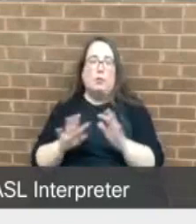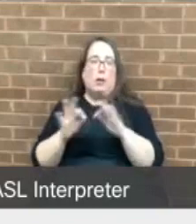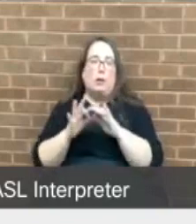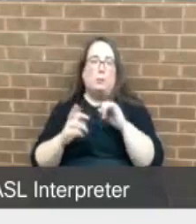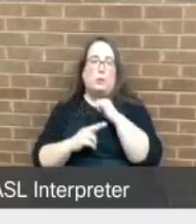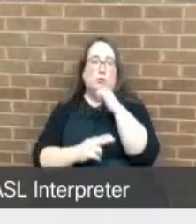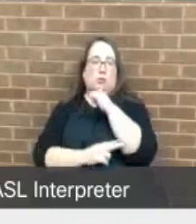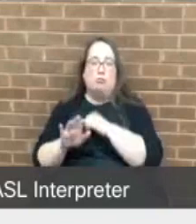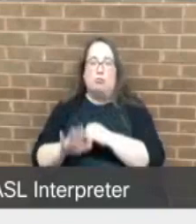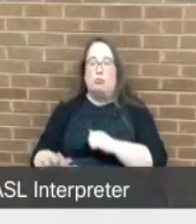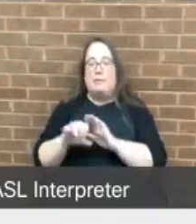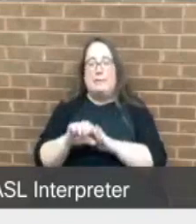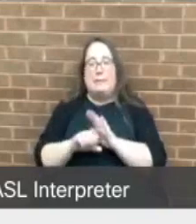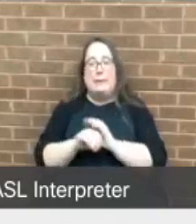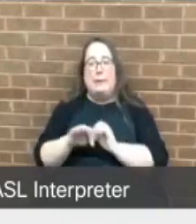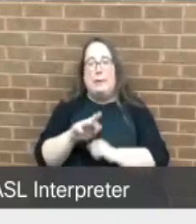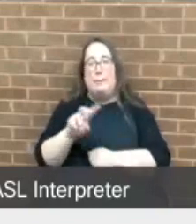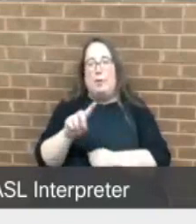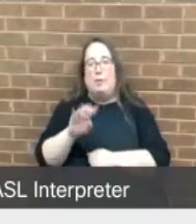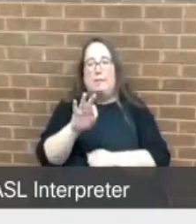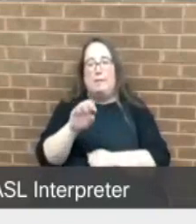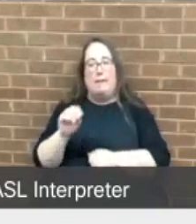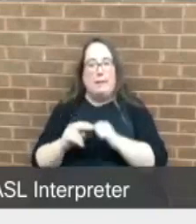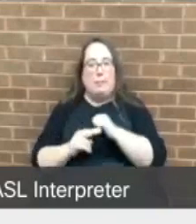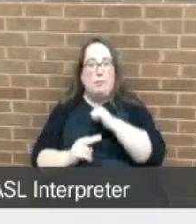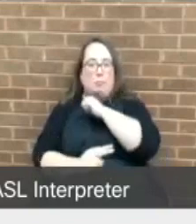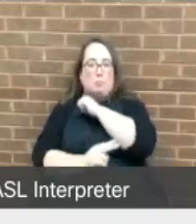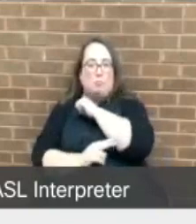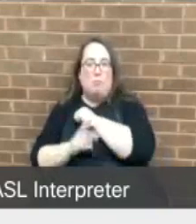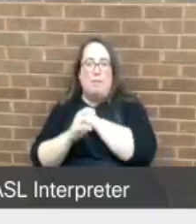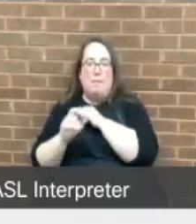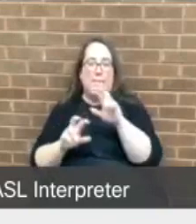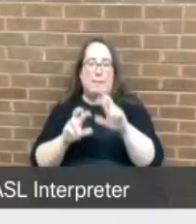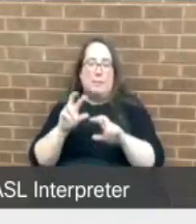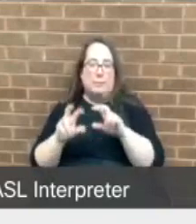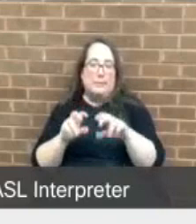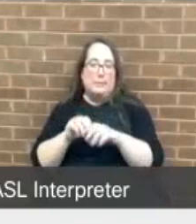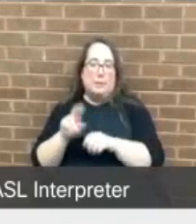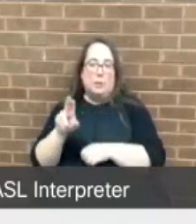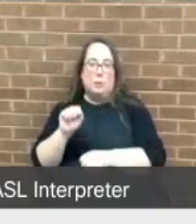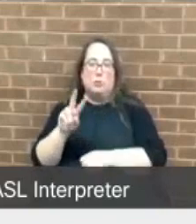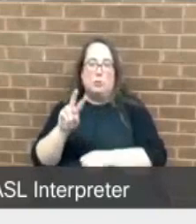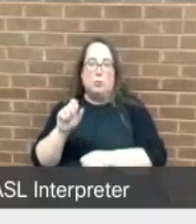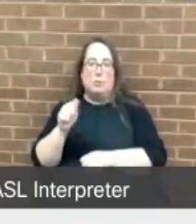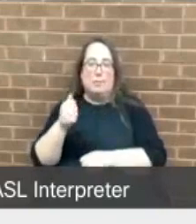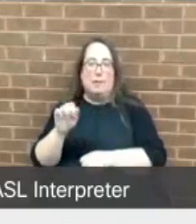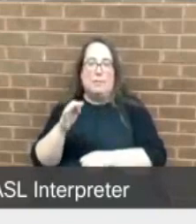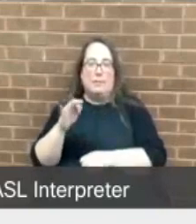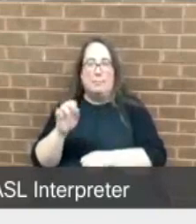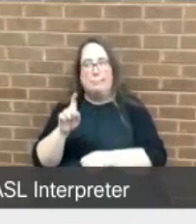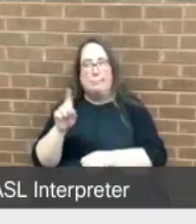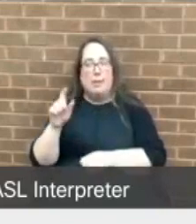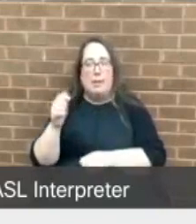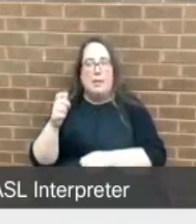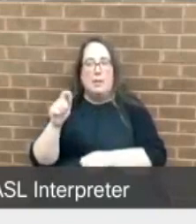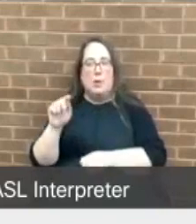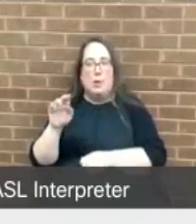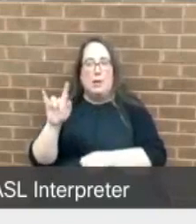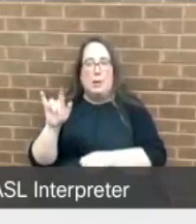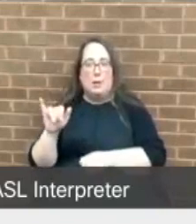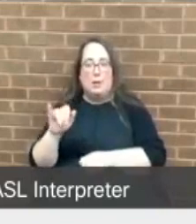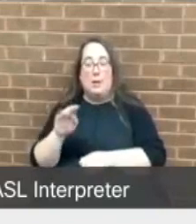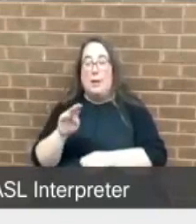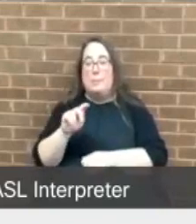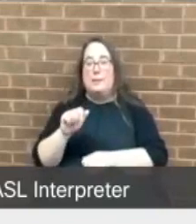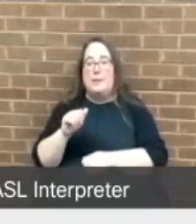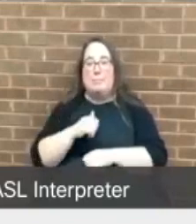bridges across the state, like the Maryland 90 Bridge in Ocean City, and investments in US 219 in Garrett County. Over at MTA,